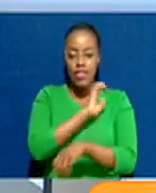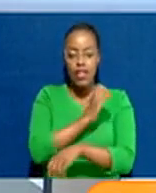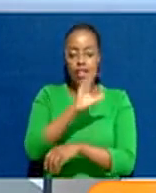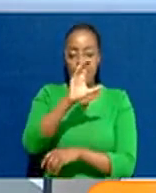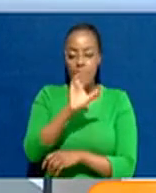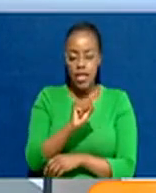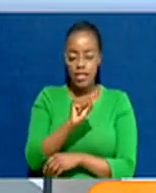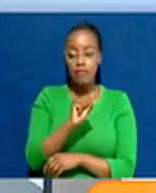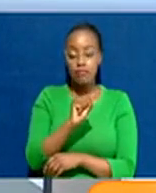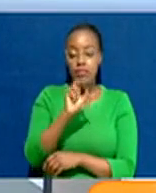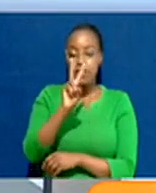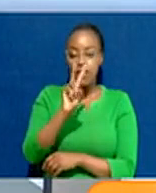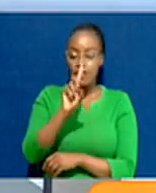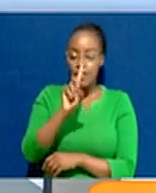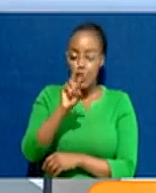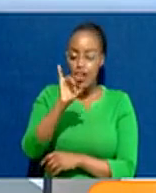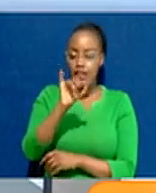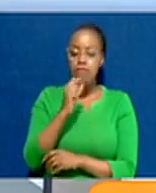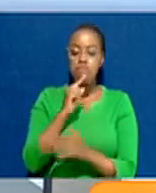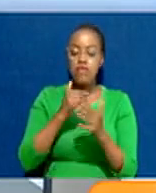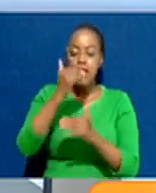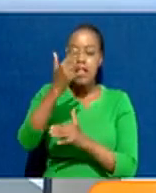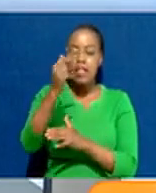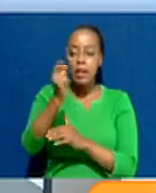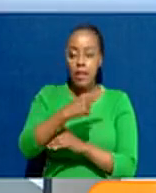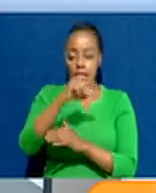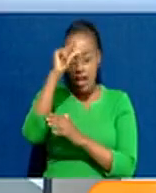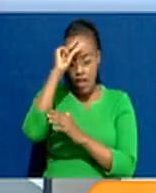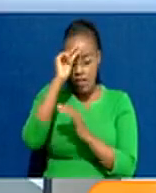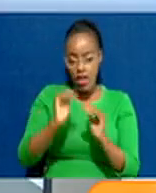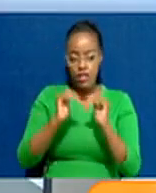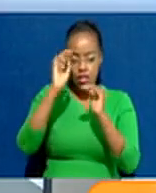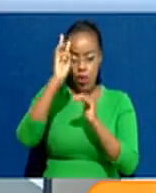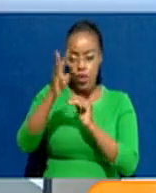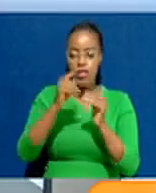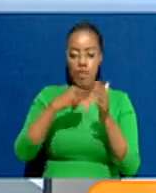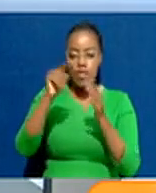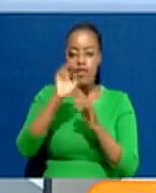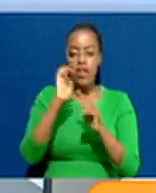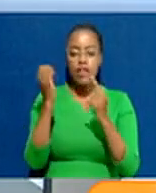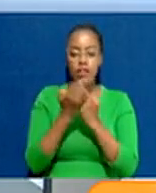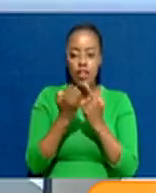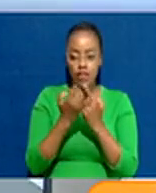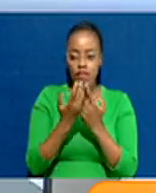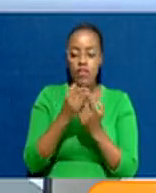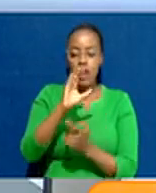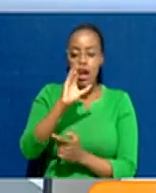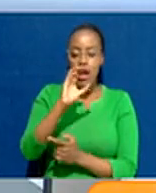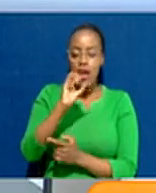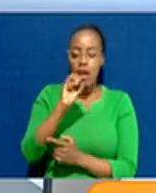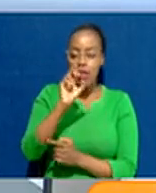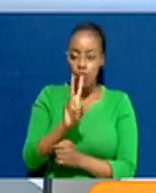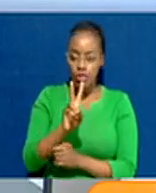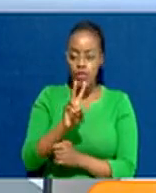CS Davis Chirchir announced that in the next 3 months, the government will be accelerating the passing of the Environmental Carbon Credit Bill in